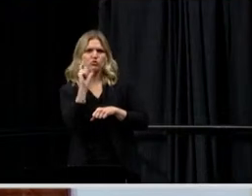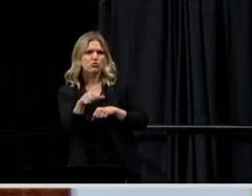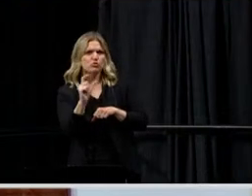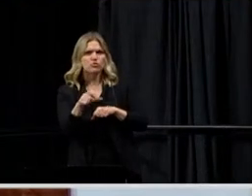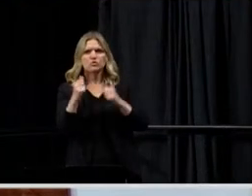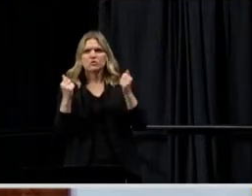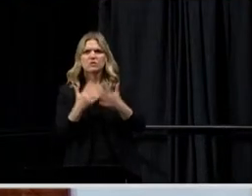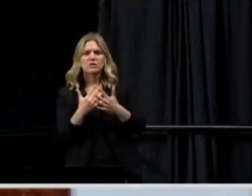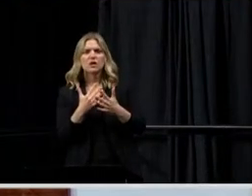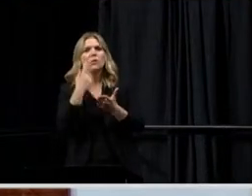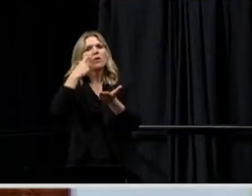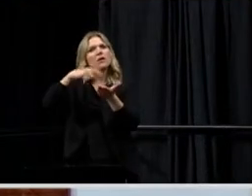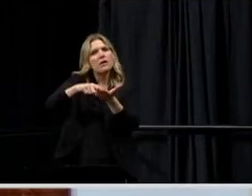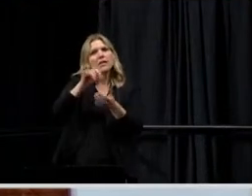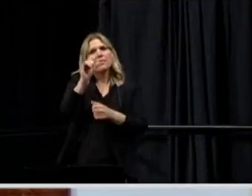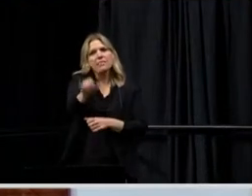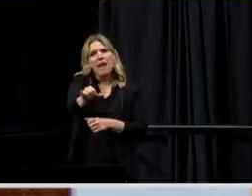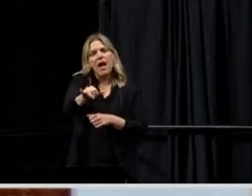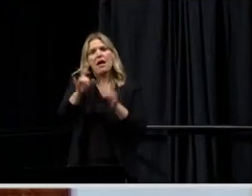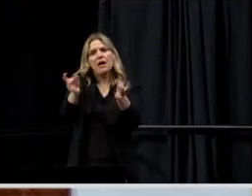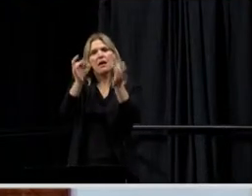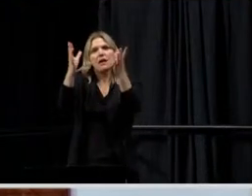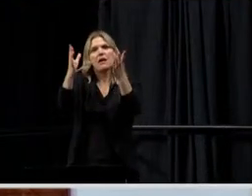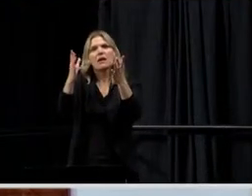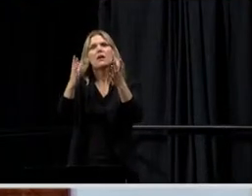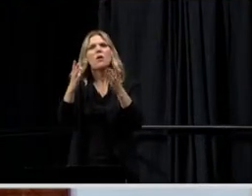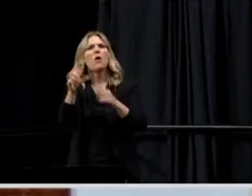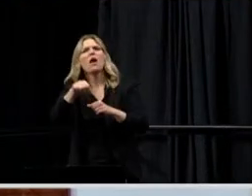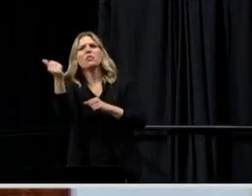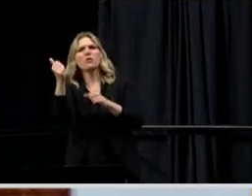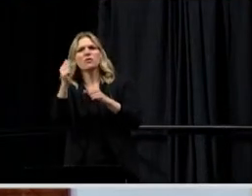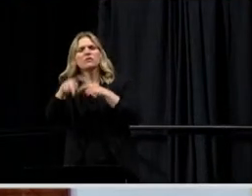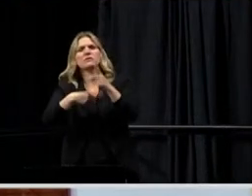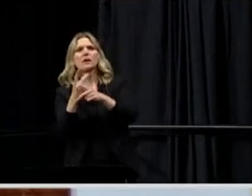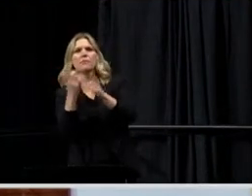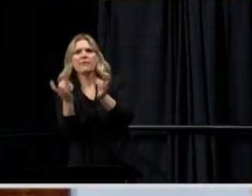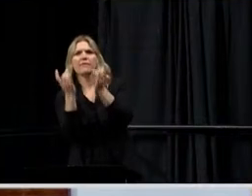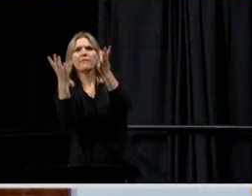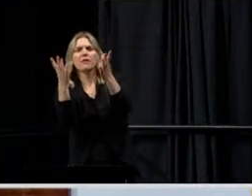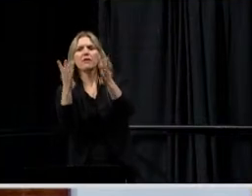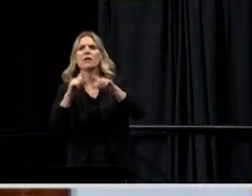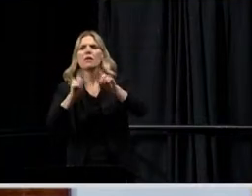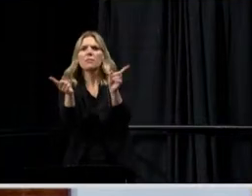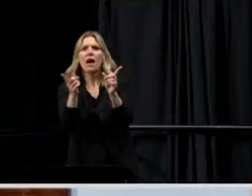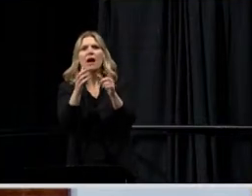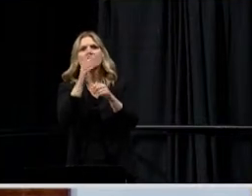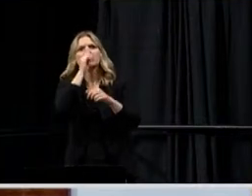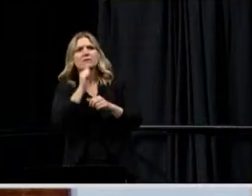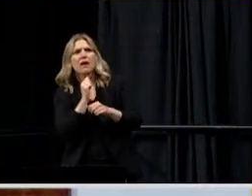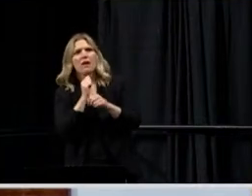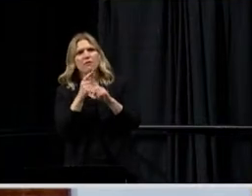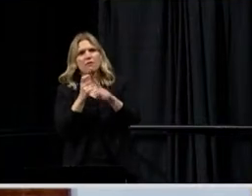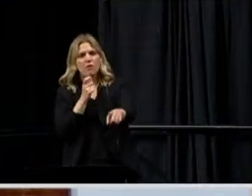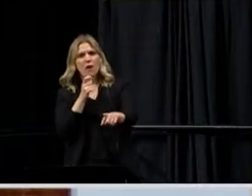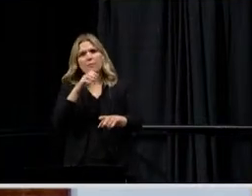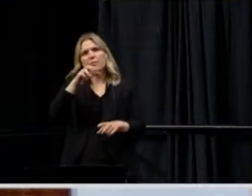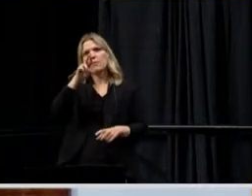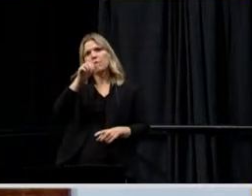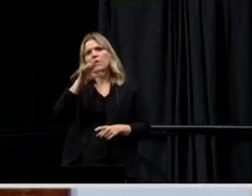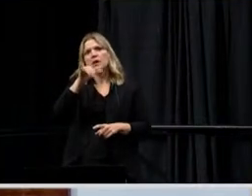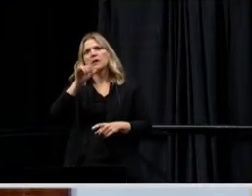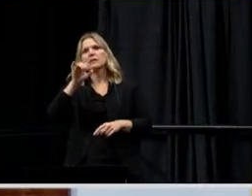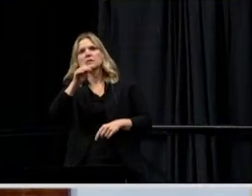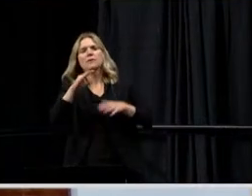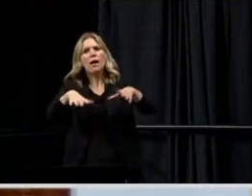important to acknowledge this violence and racism towards Asian Americans, but there are others who are also suffering from racism. Embracing each